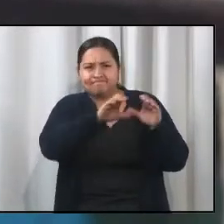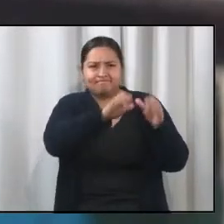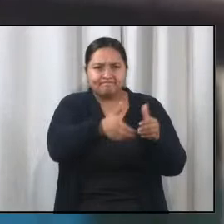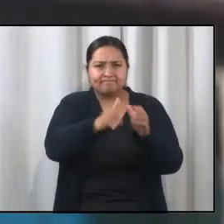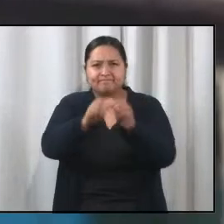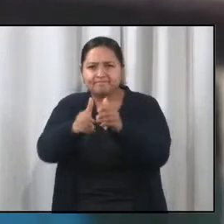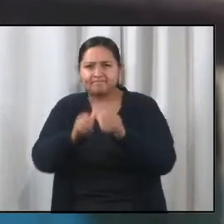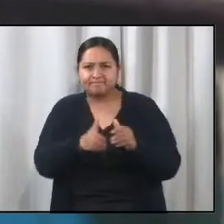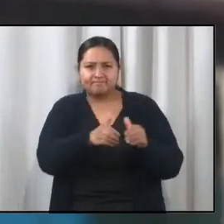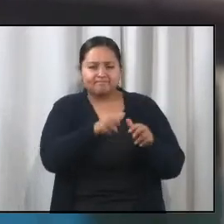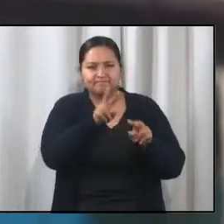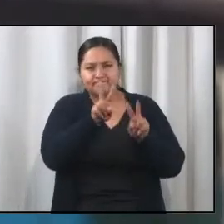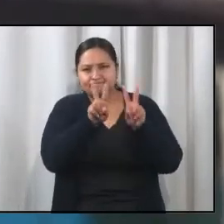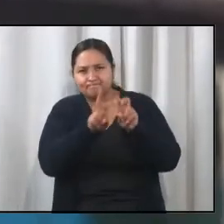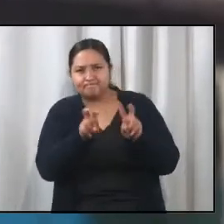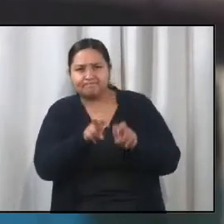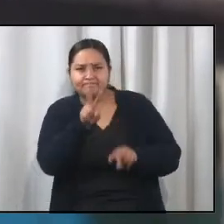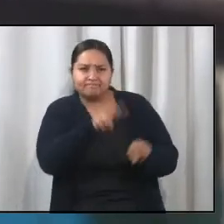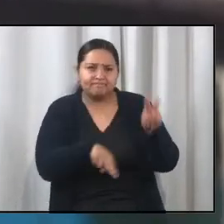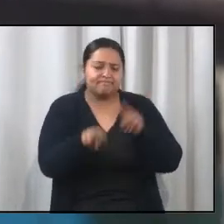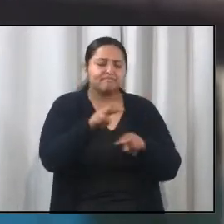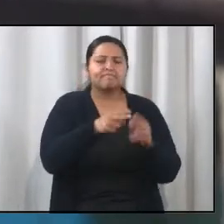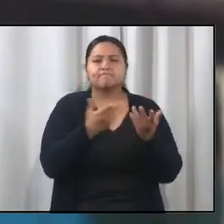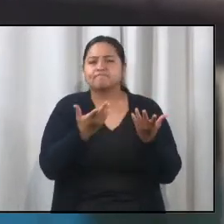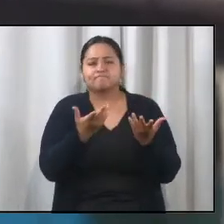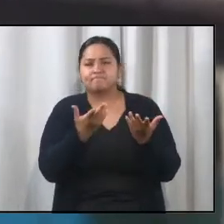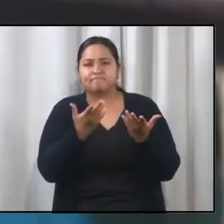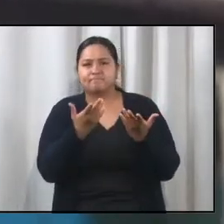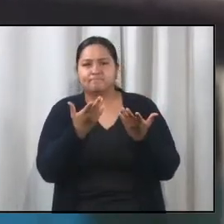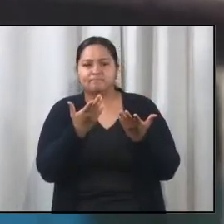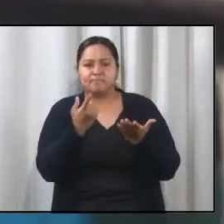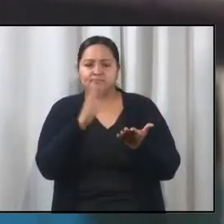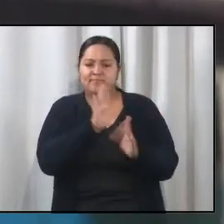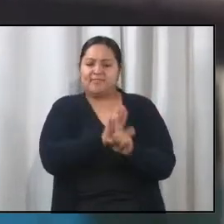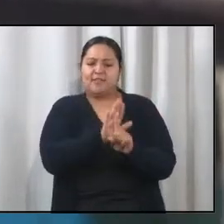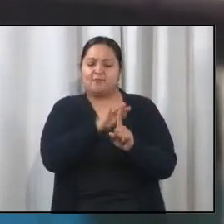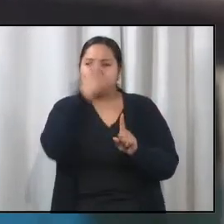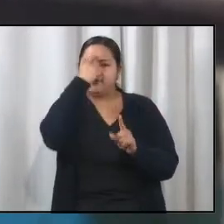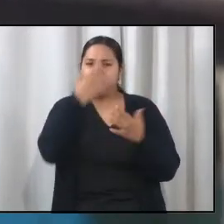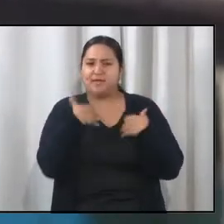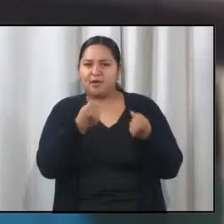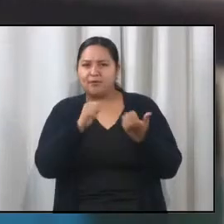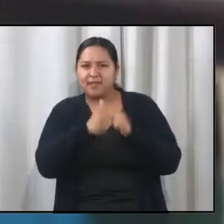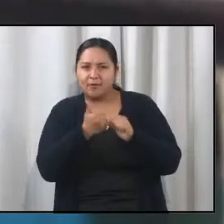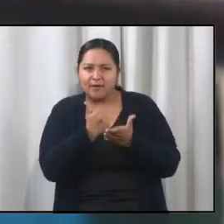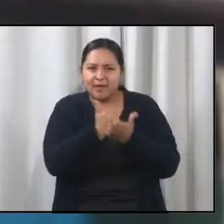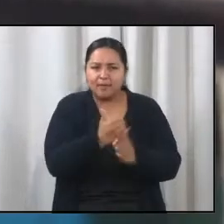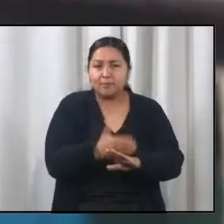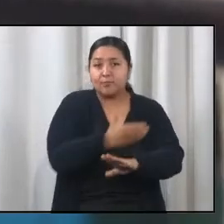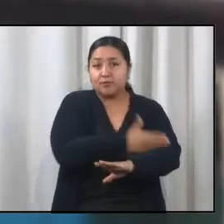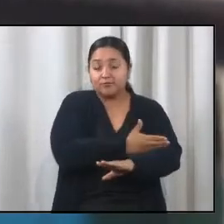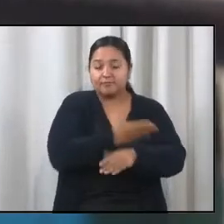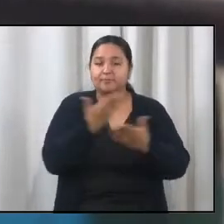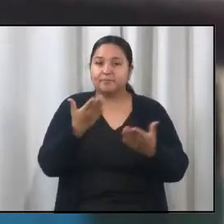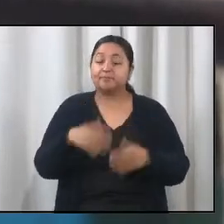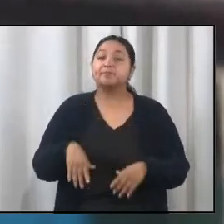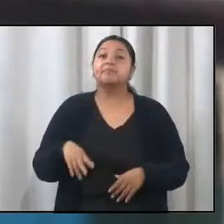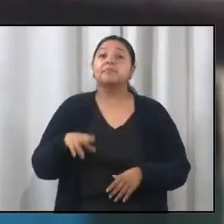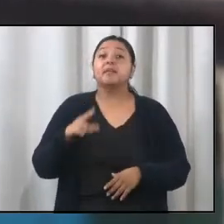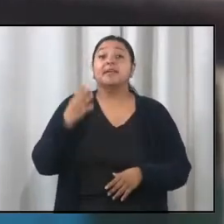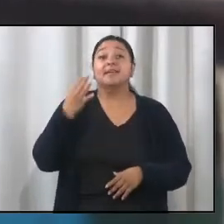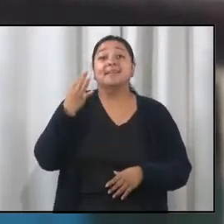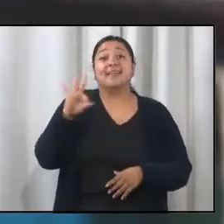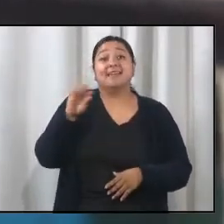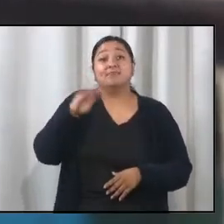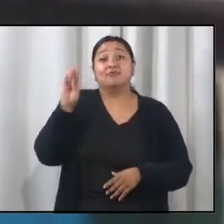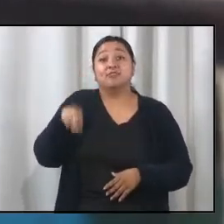who they are and what might be done to improve the state of their mental health. In addition, 204 people, or 19%, said it